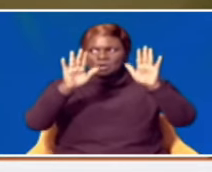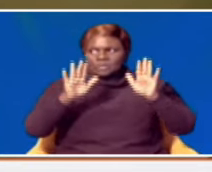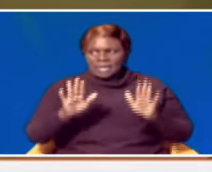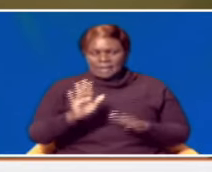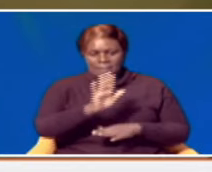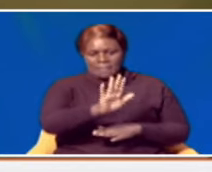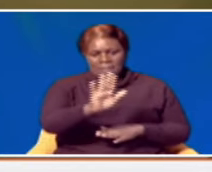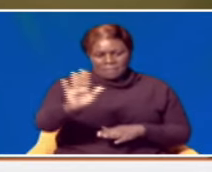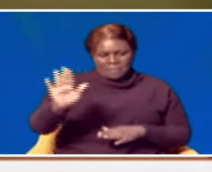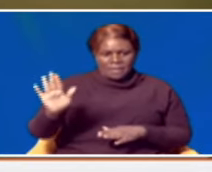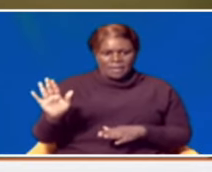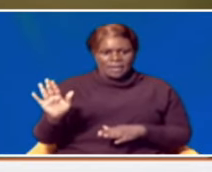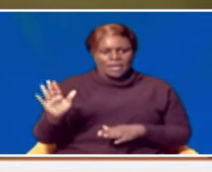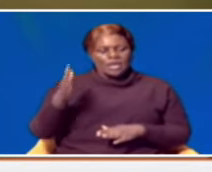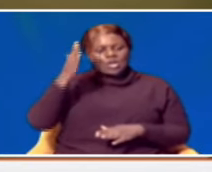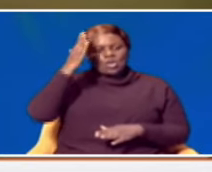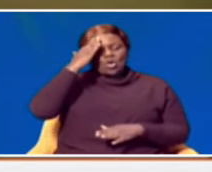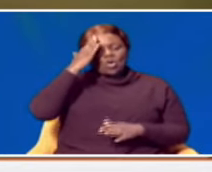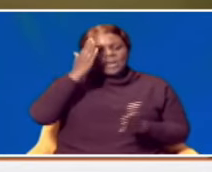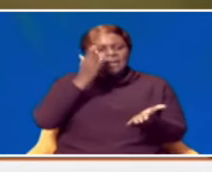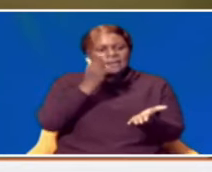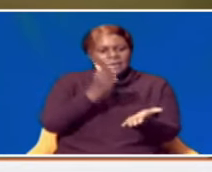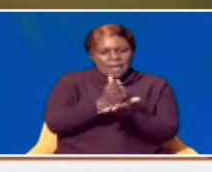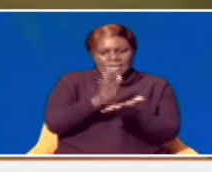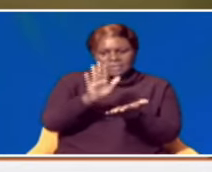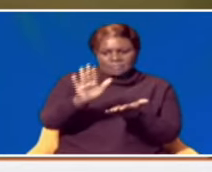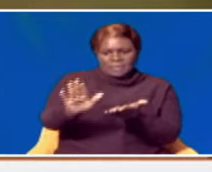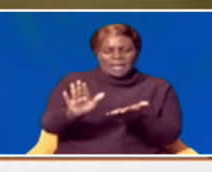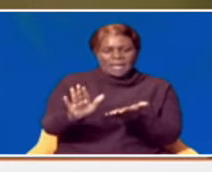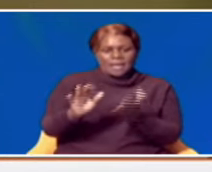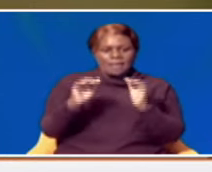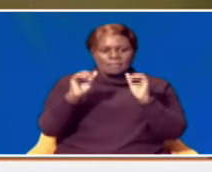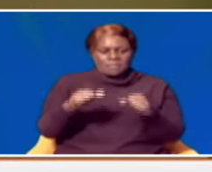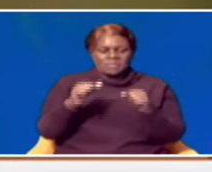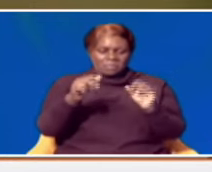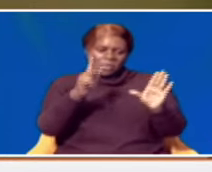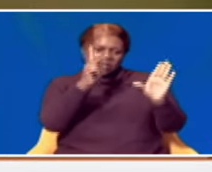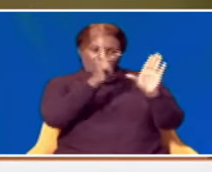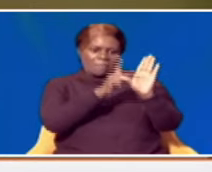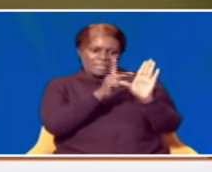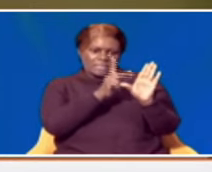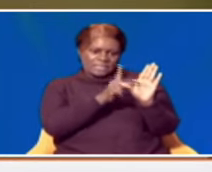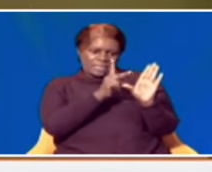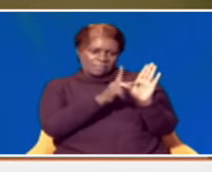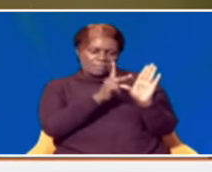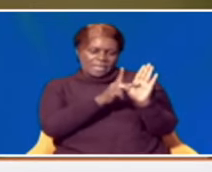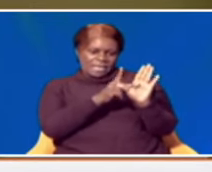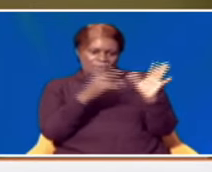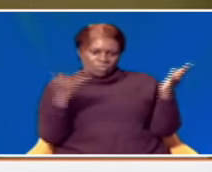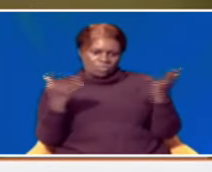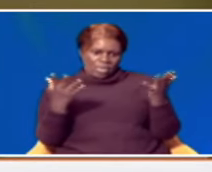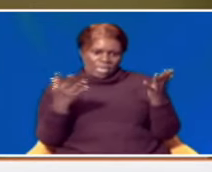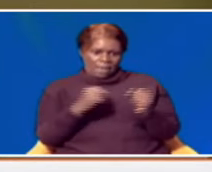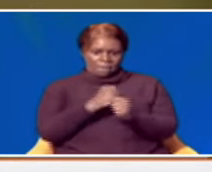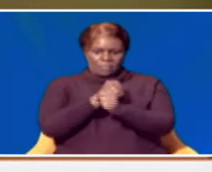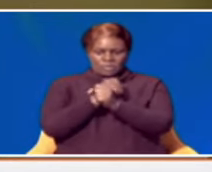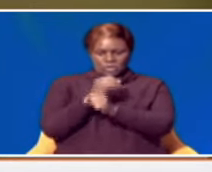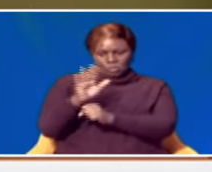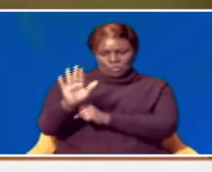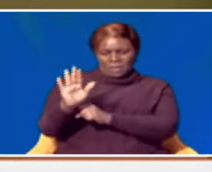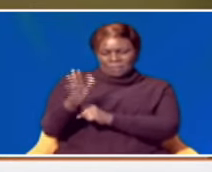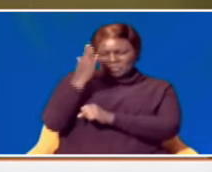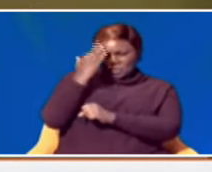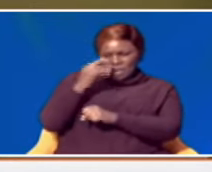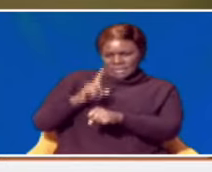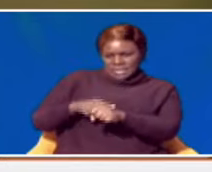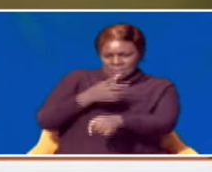them knowing their rights and being able to participate in their protection.